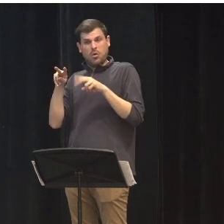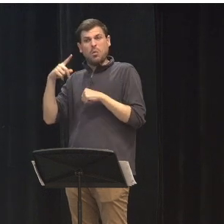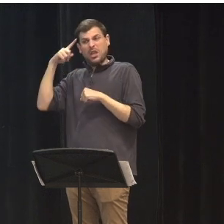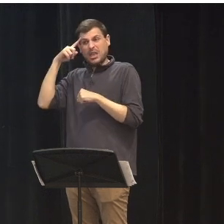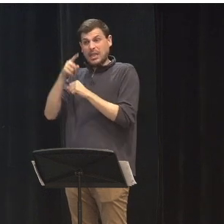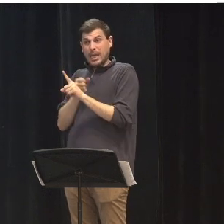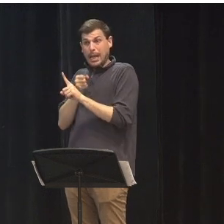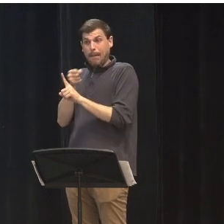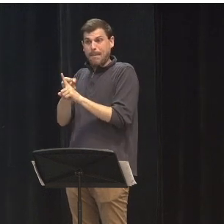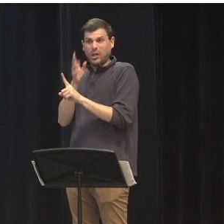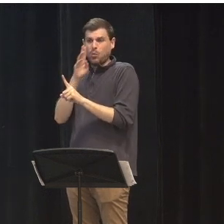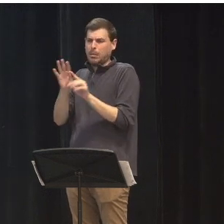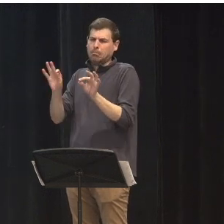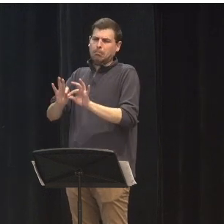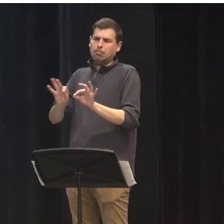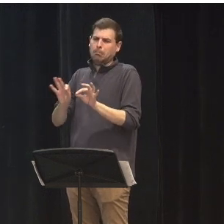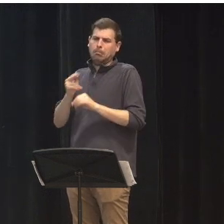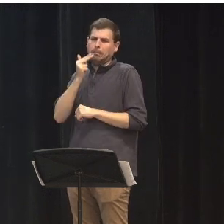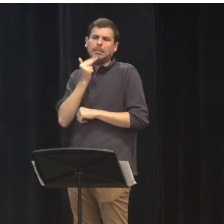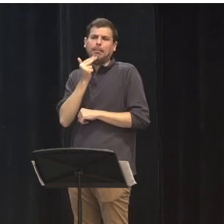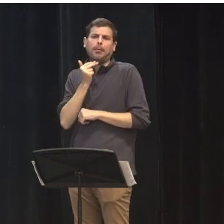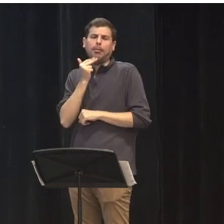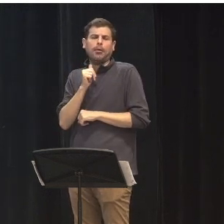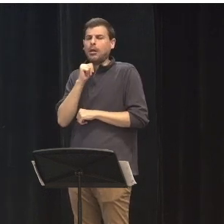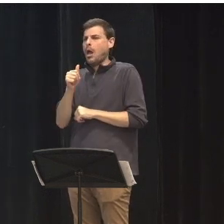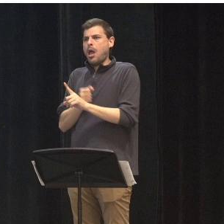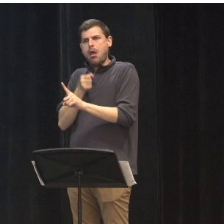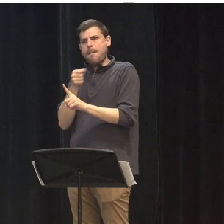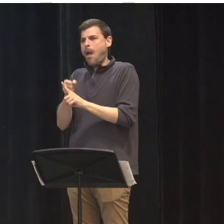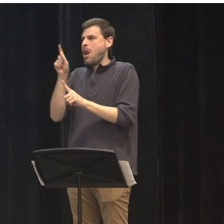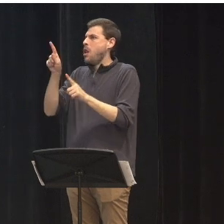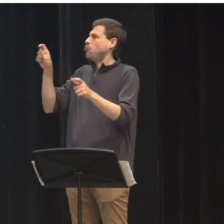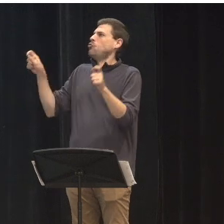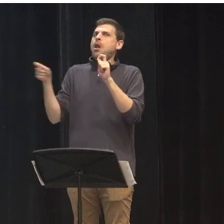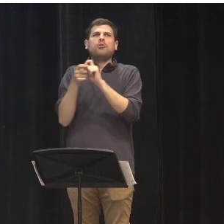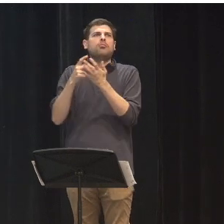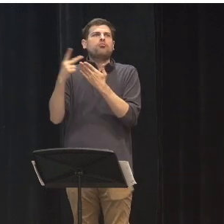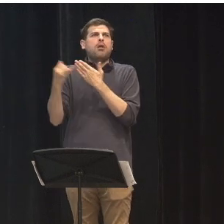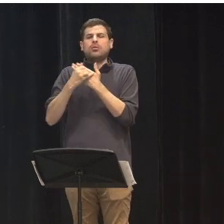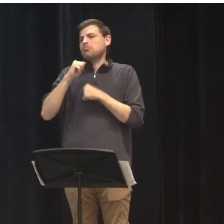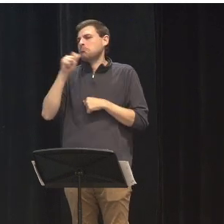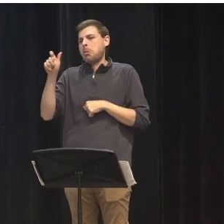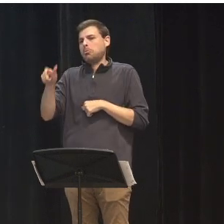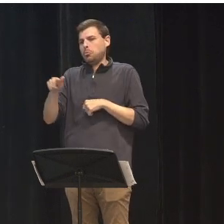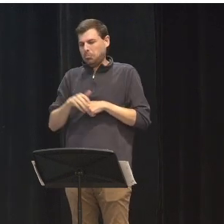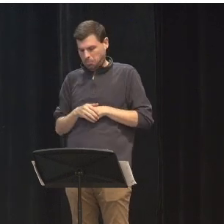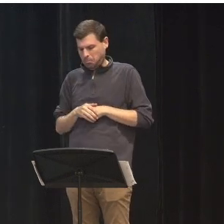system would be minimal enough such that there was not a significant impact of the project. There's also approximately